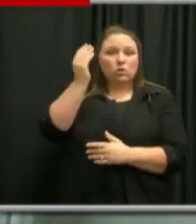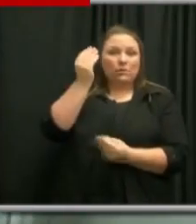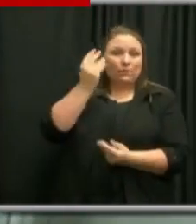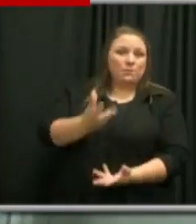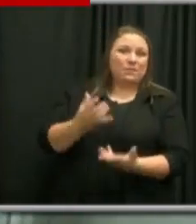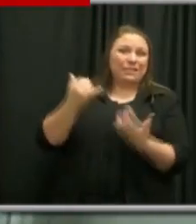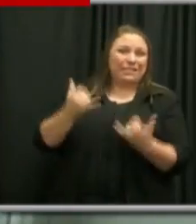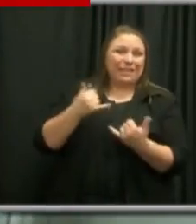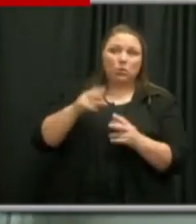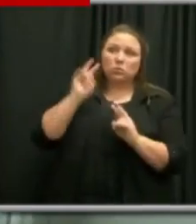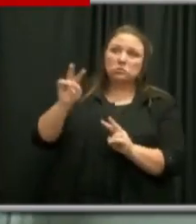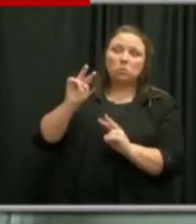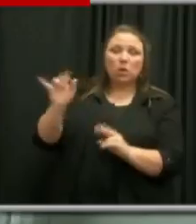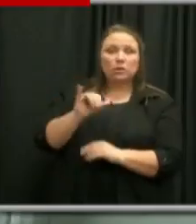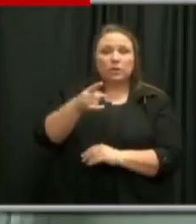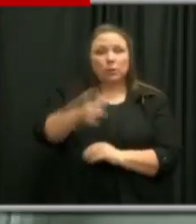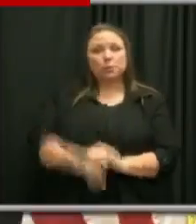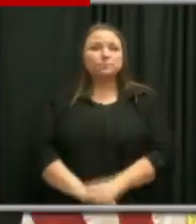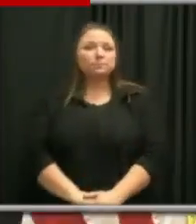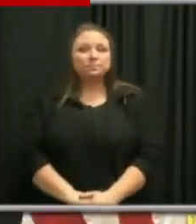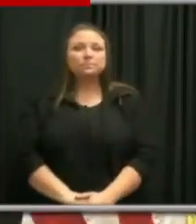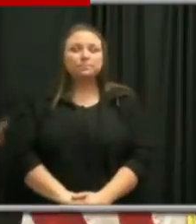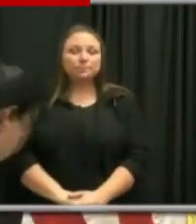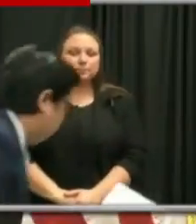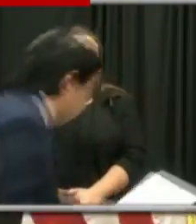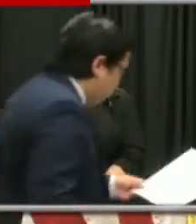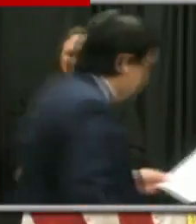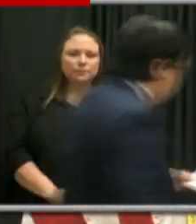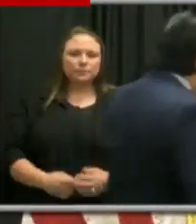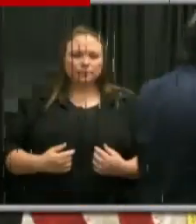we'll keep our eye on it like you are.